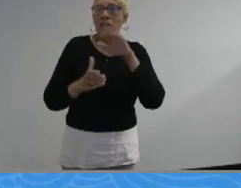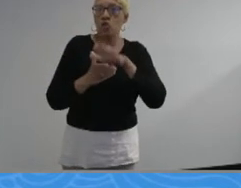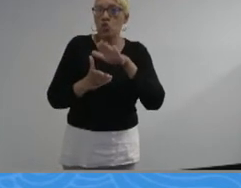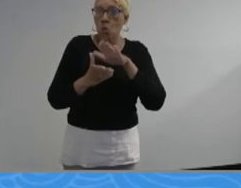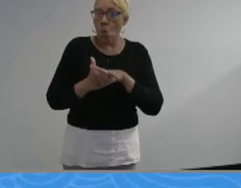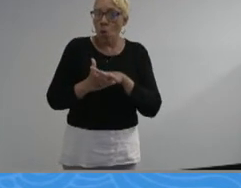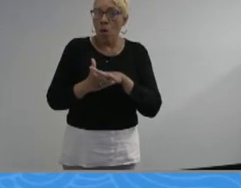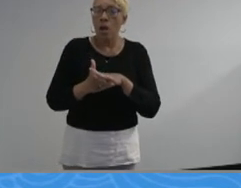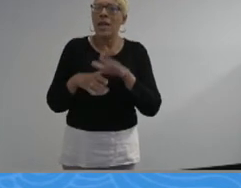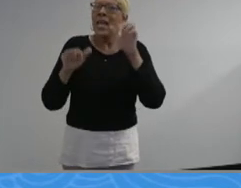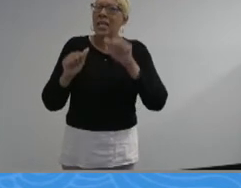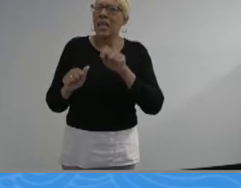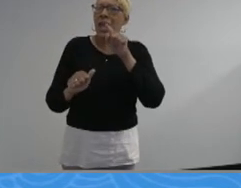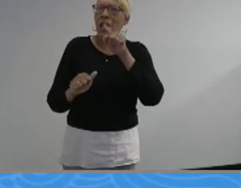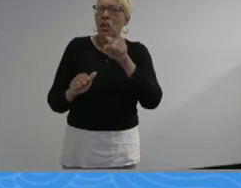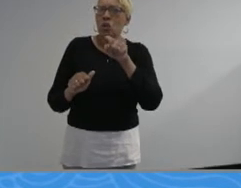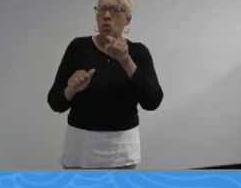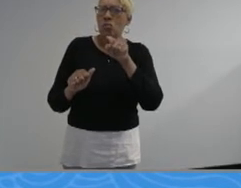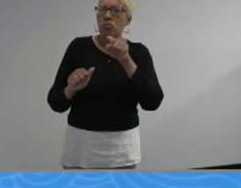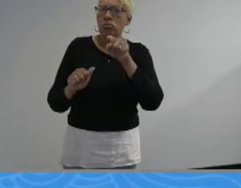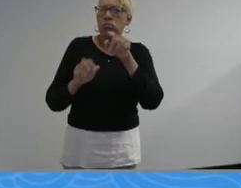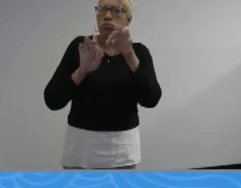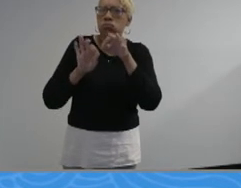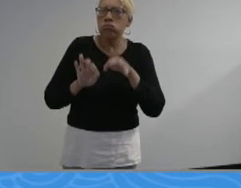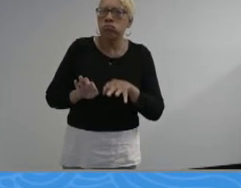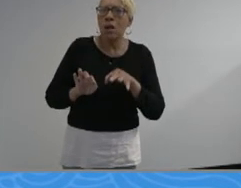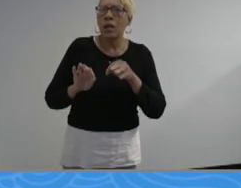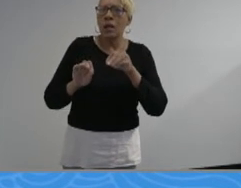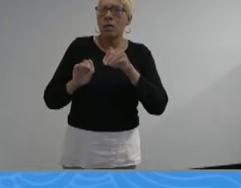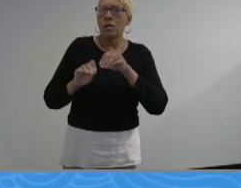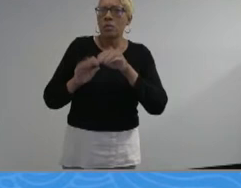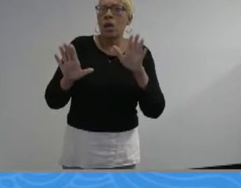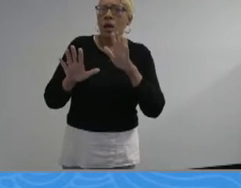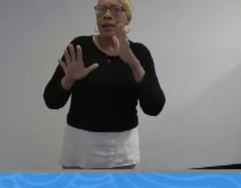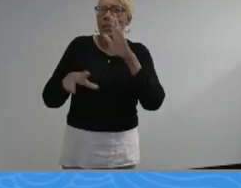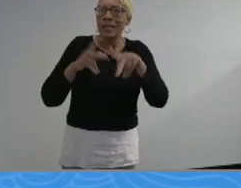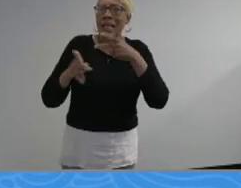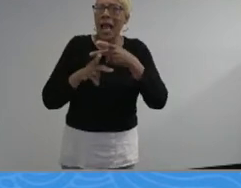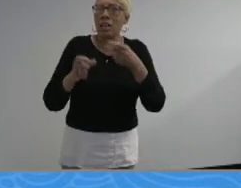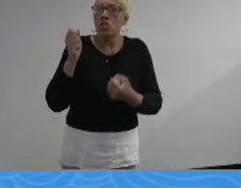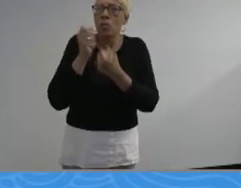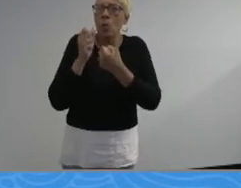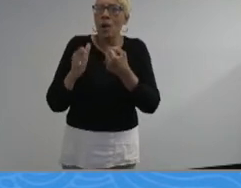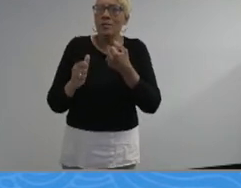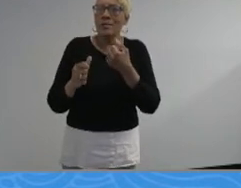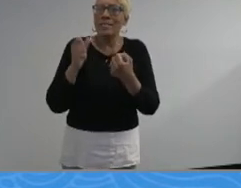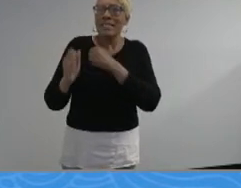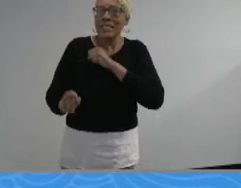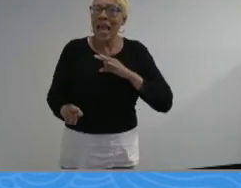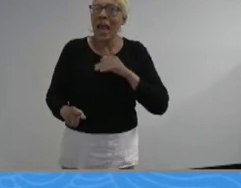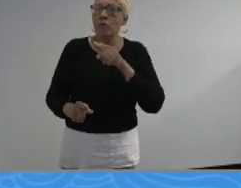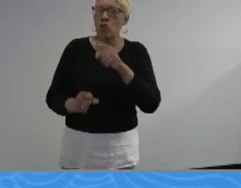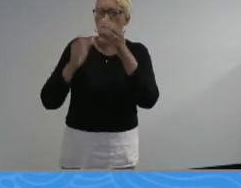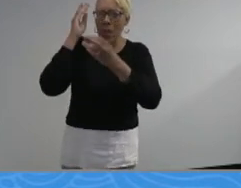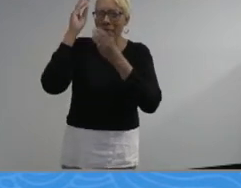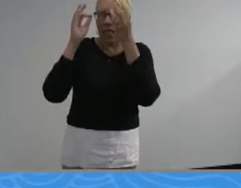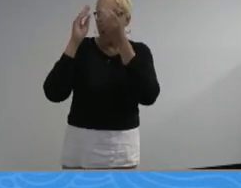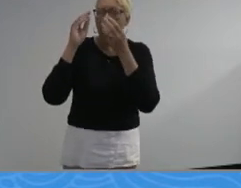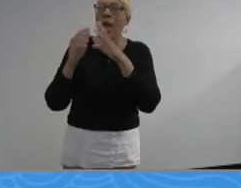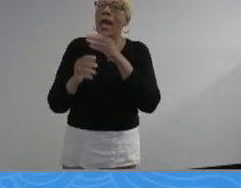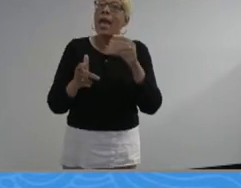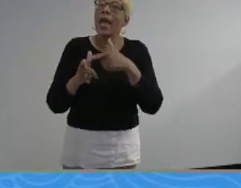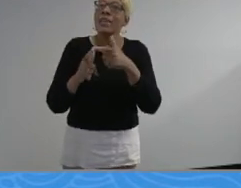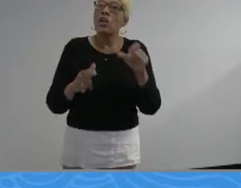schools. Can you specify the type of support staff that you're thinking about? And then there's another question about